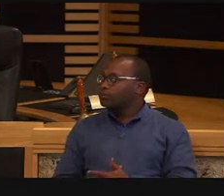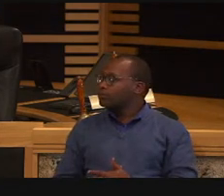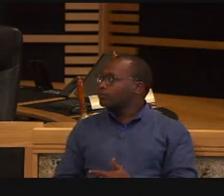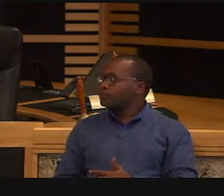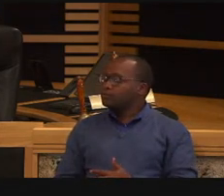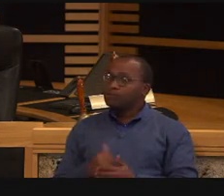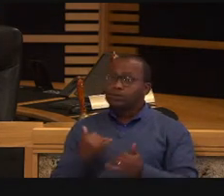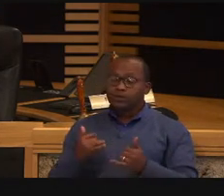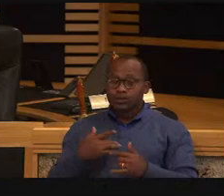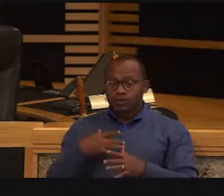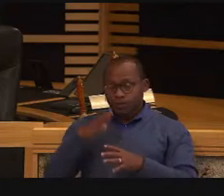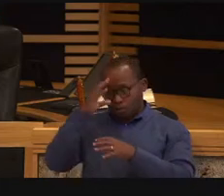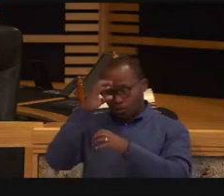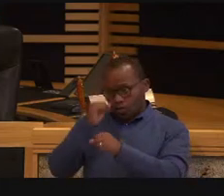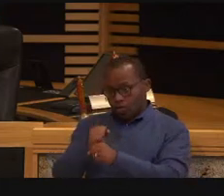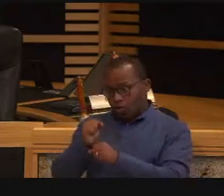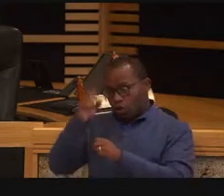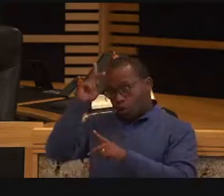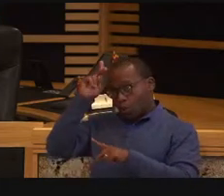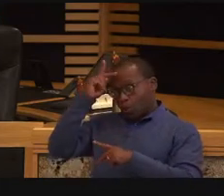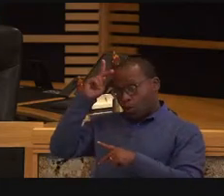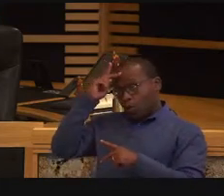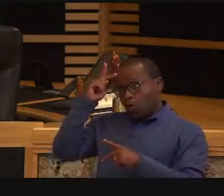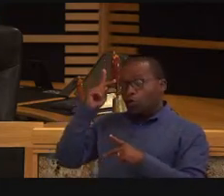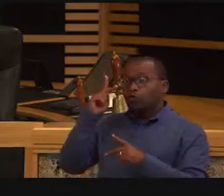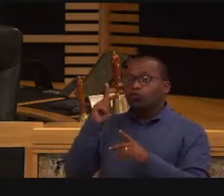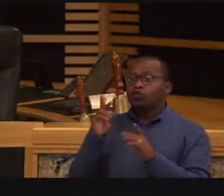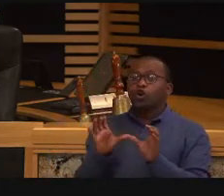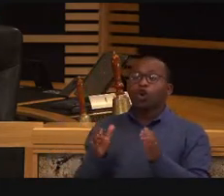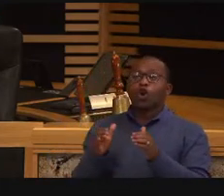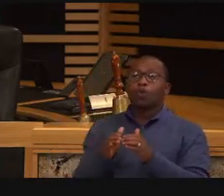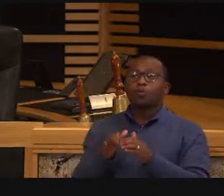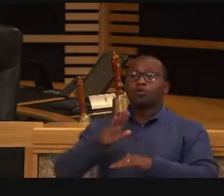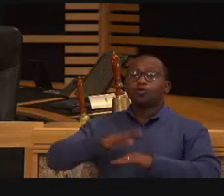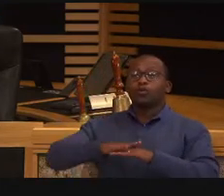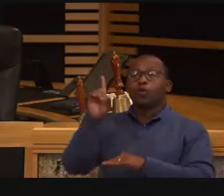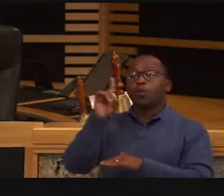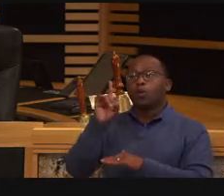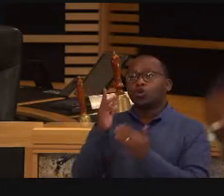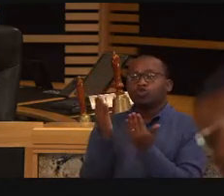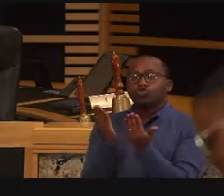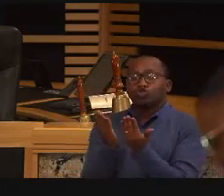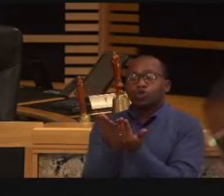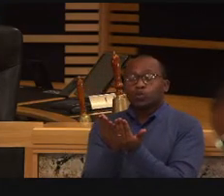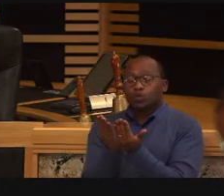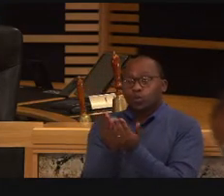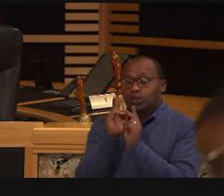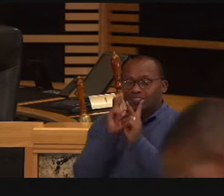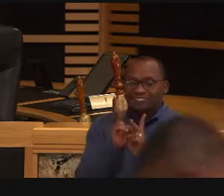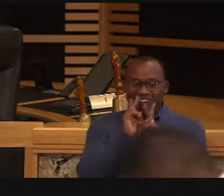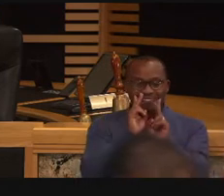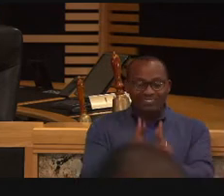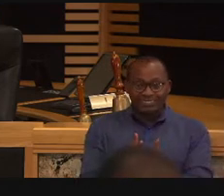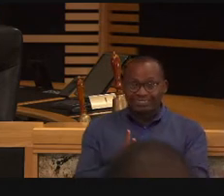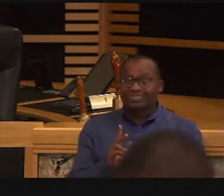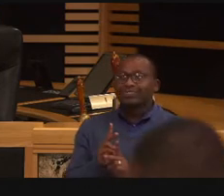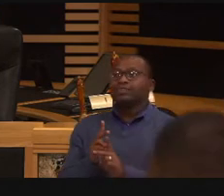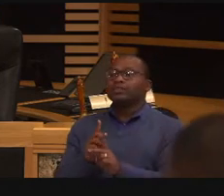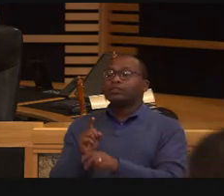Consideration of the report of the Portfolio Committee on Education on school visits undertaken during January 2023.